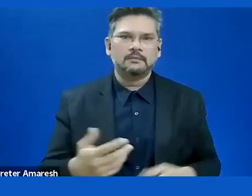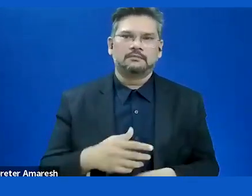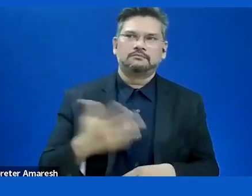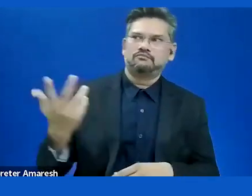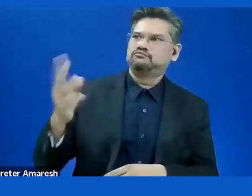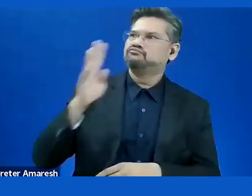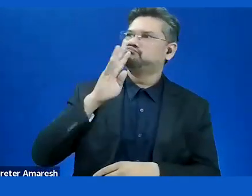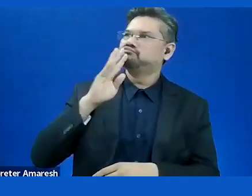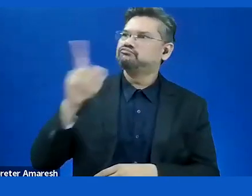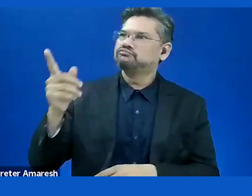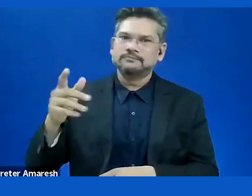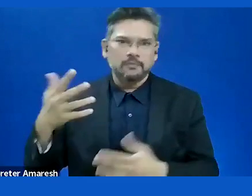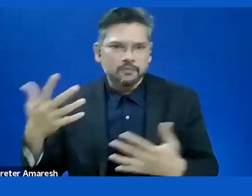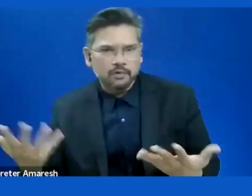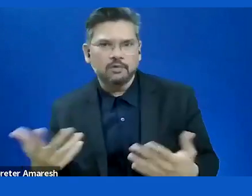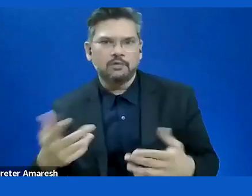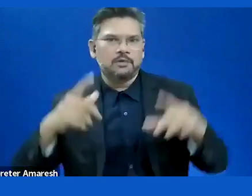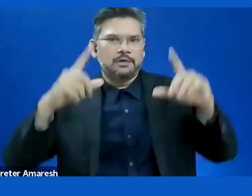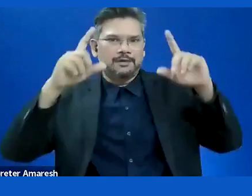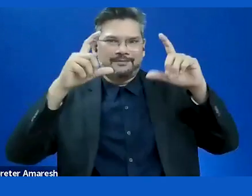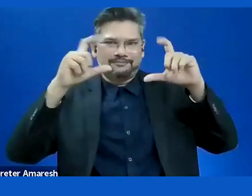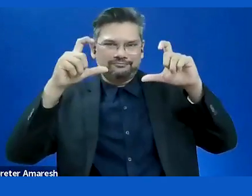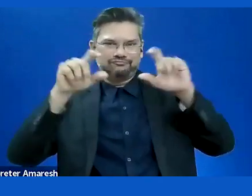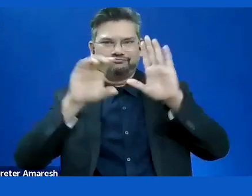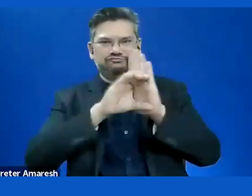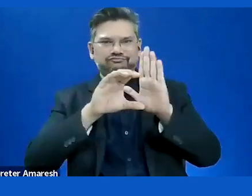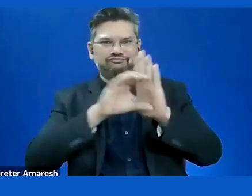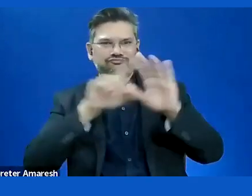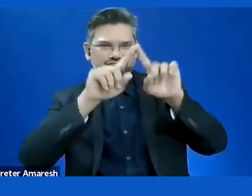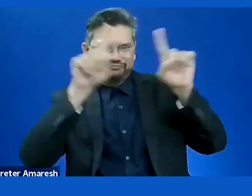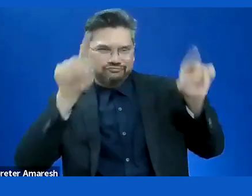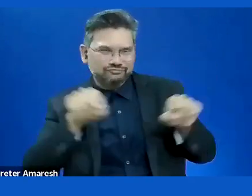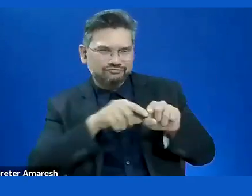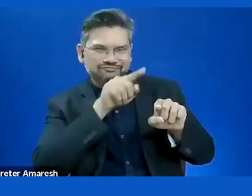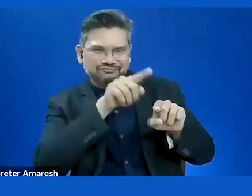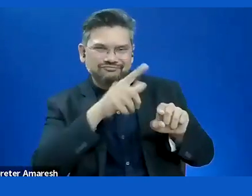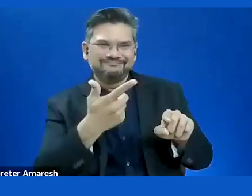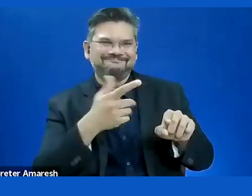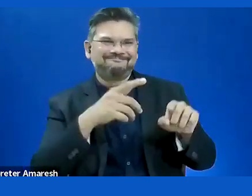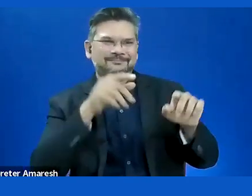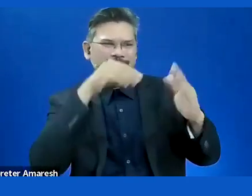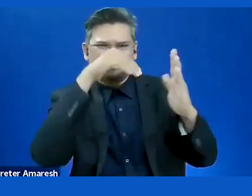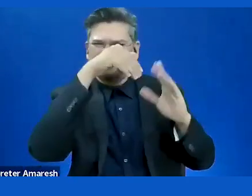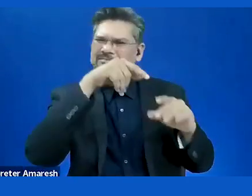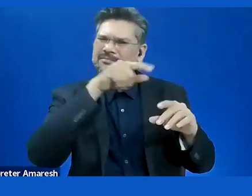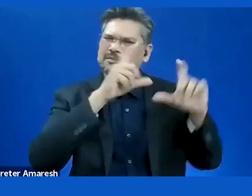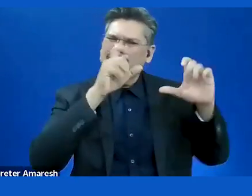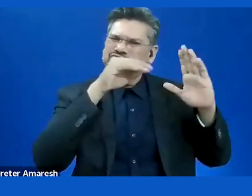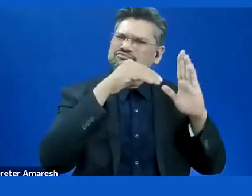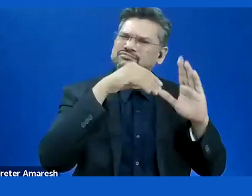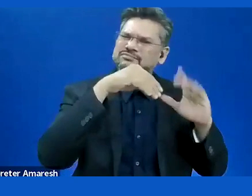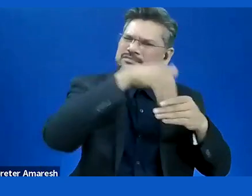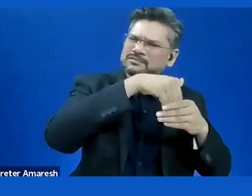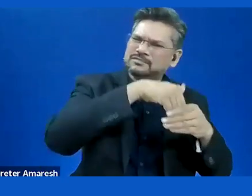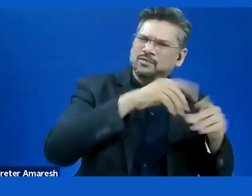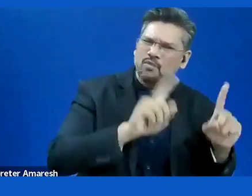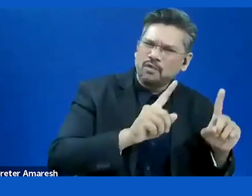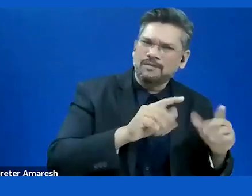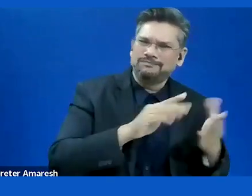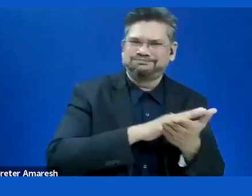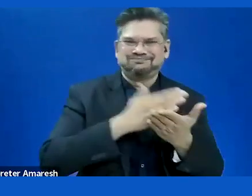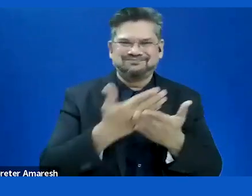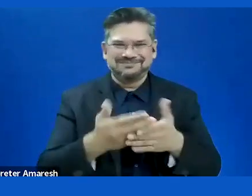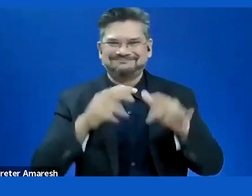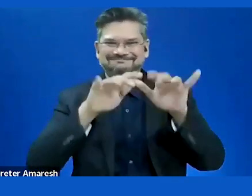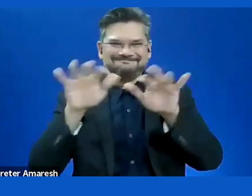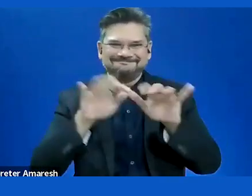picture even, especially if it's in cases where accuracy isn't very important. So with front-end components that I mentioned